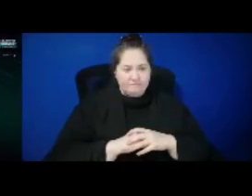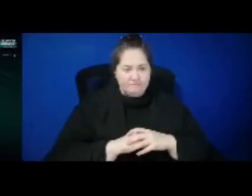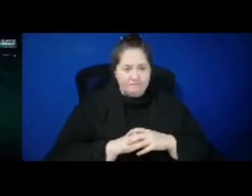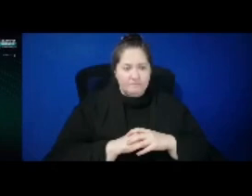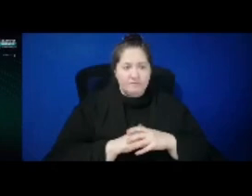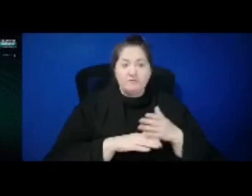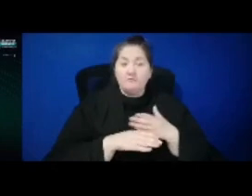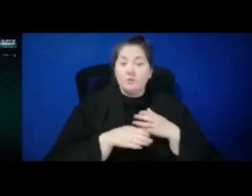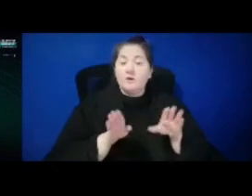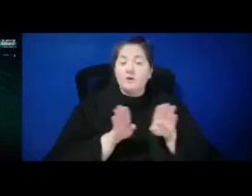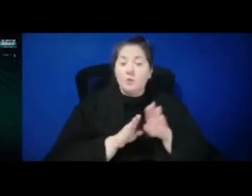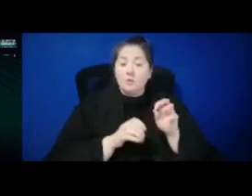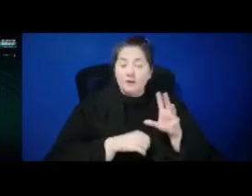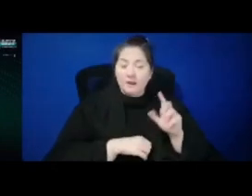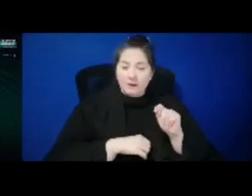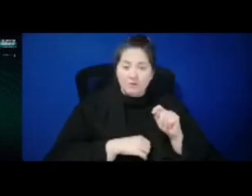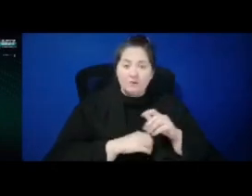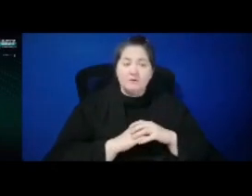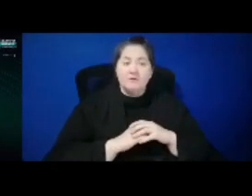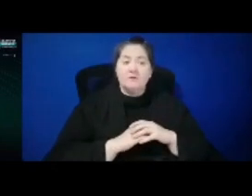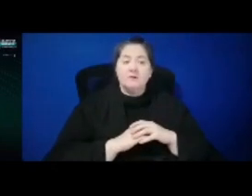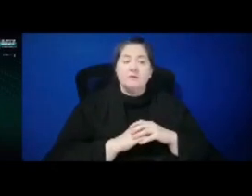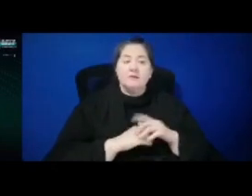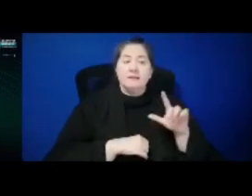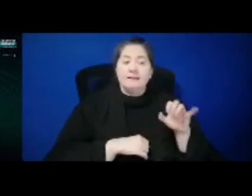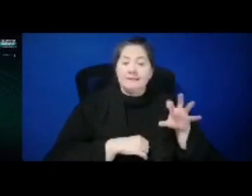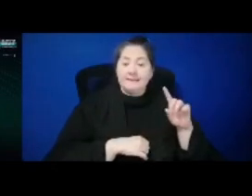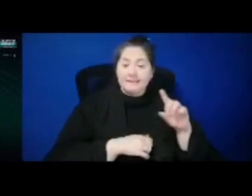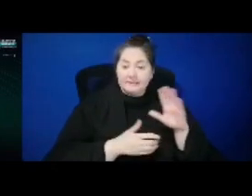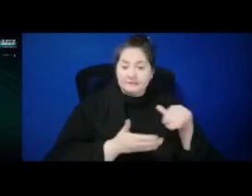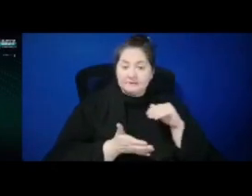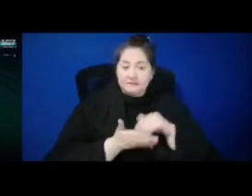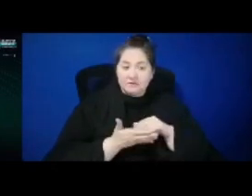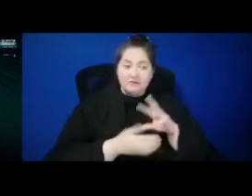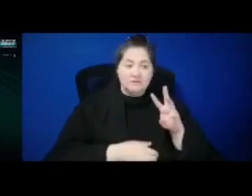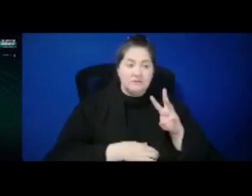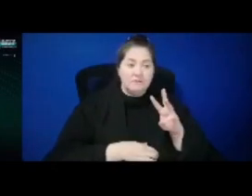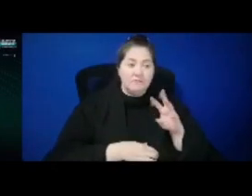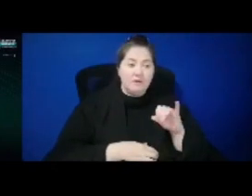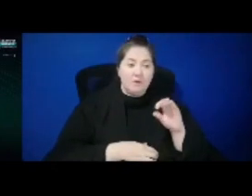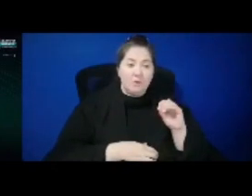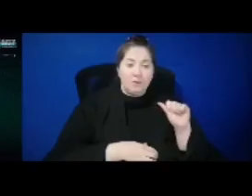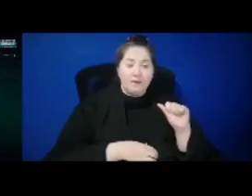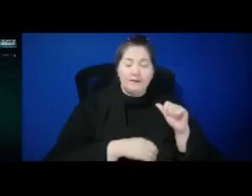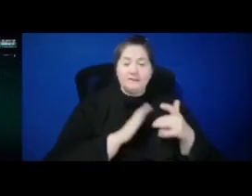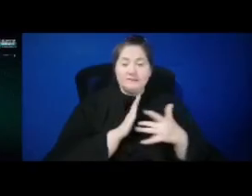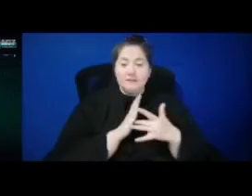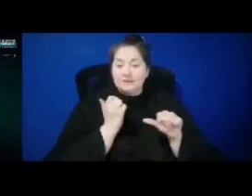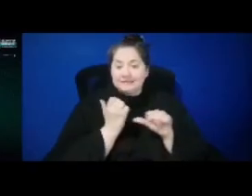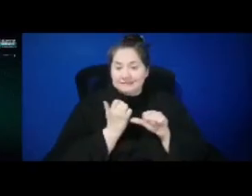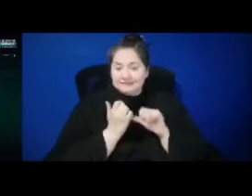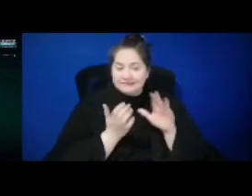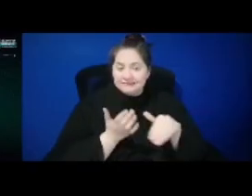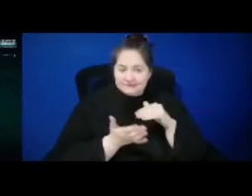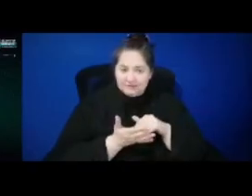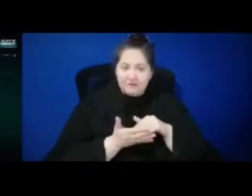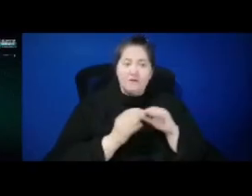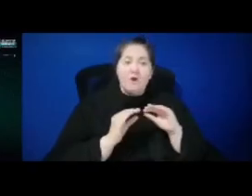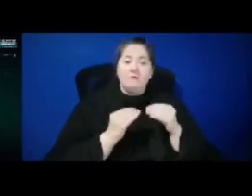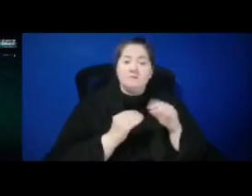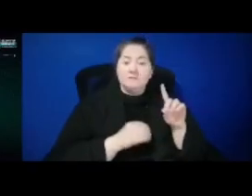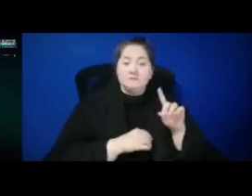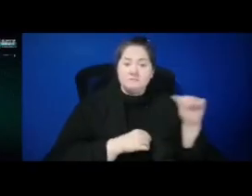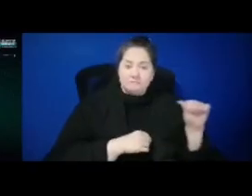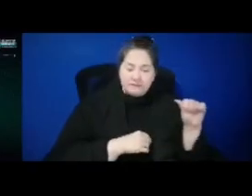And so before we close out, the LEAD Center is WIOA Technical Assistance Center that's funded by the Office of